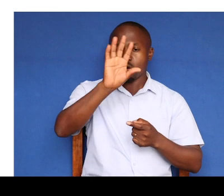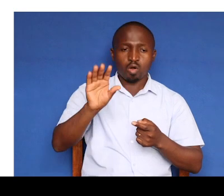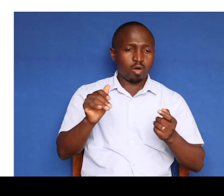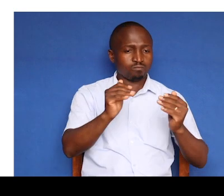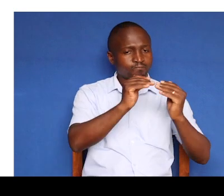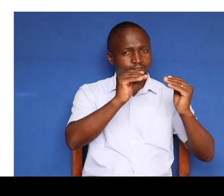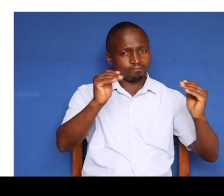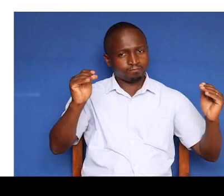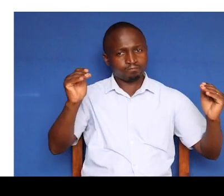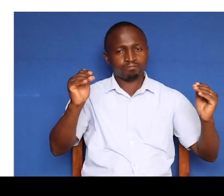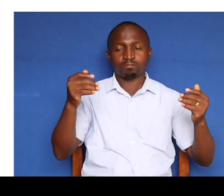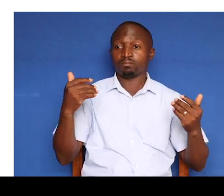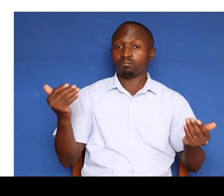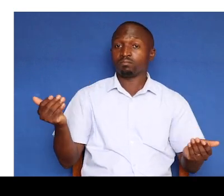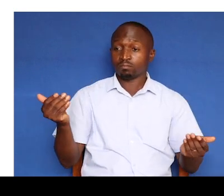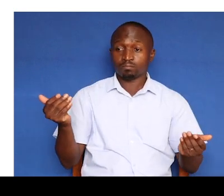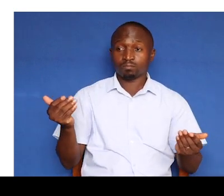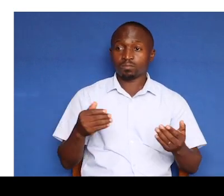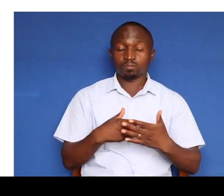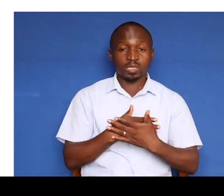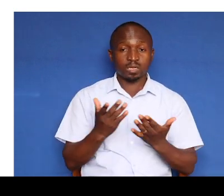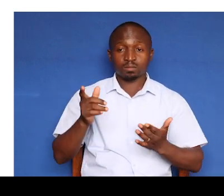all. So no one